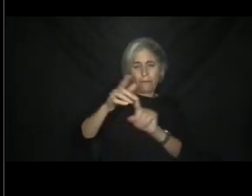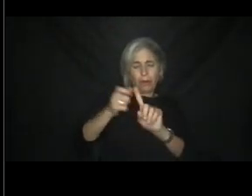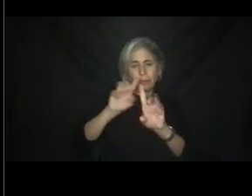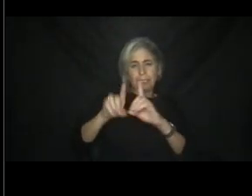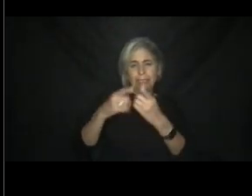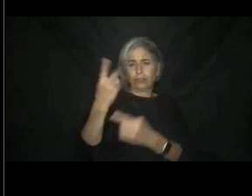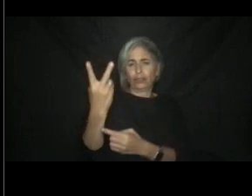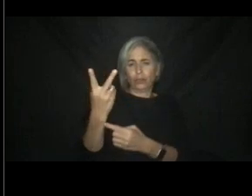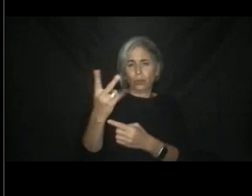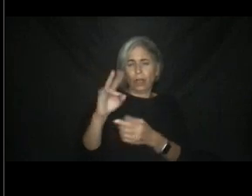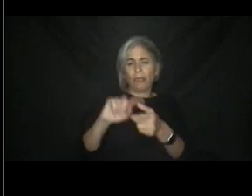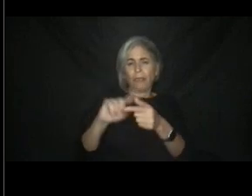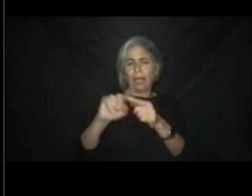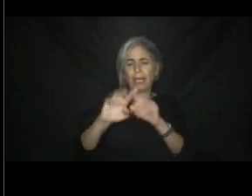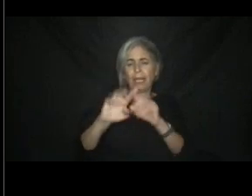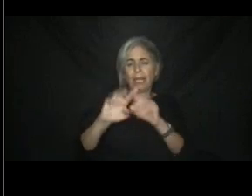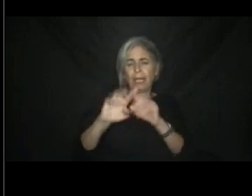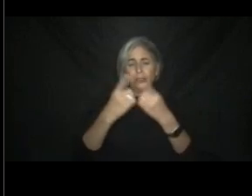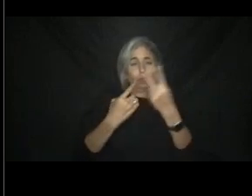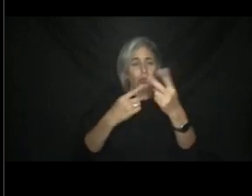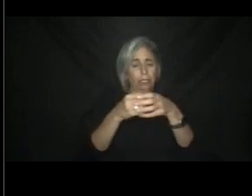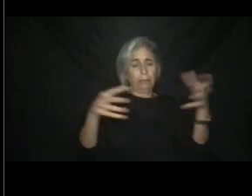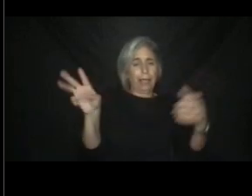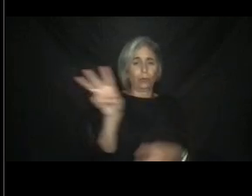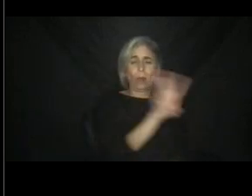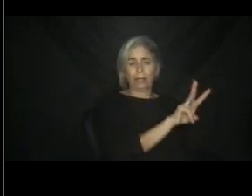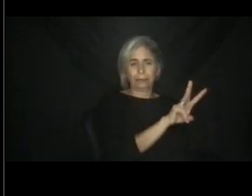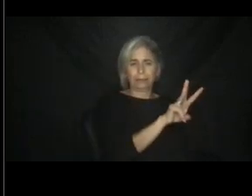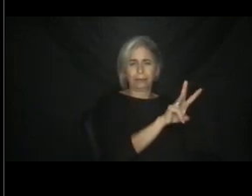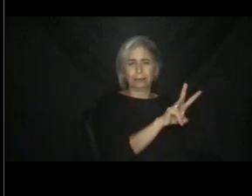to expand to the west. So overall, what we have is a slight